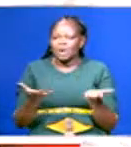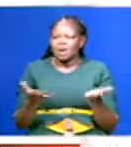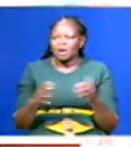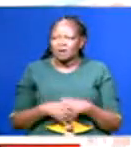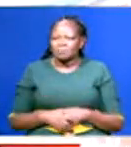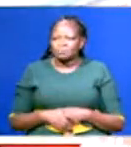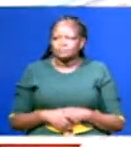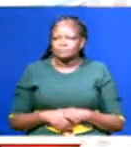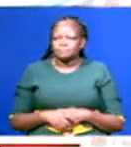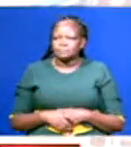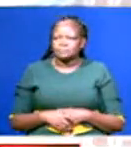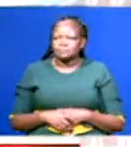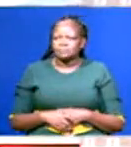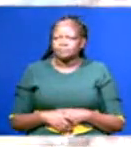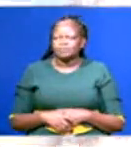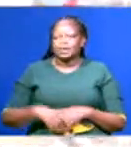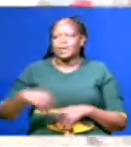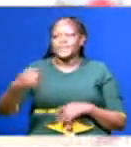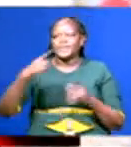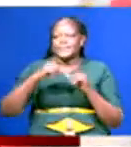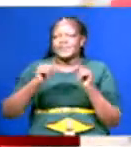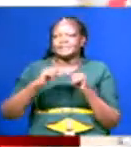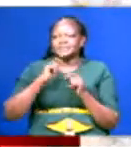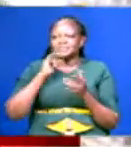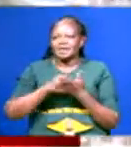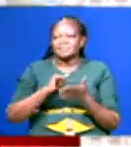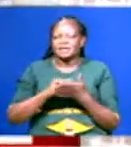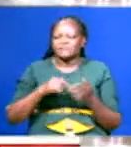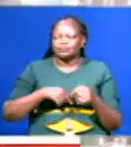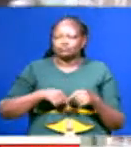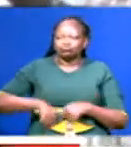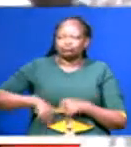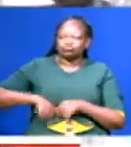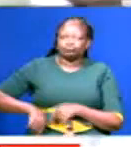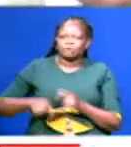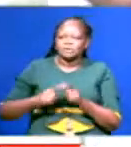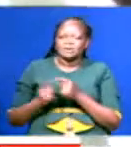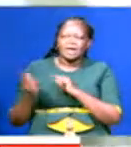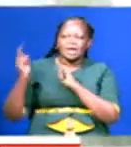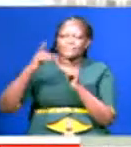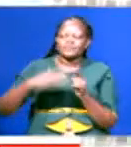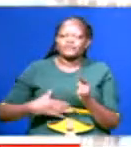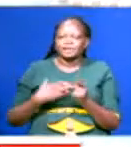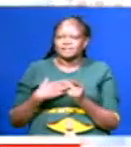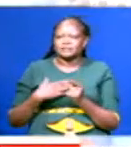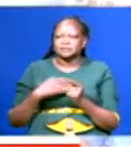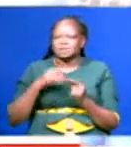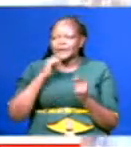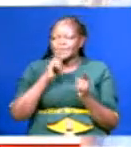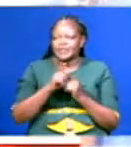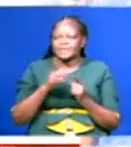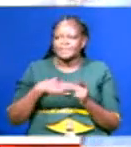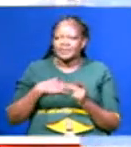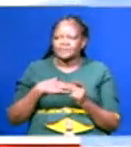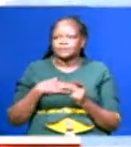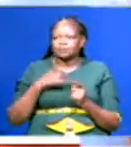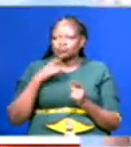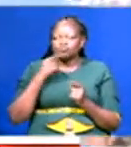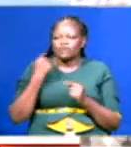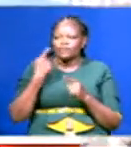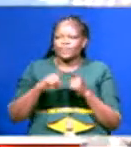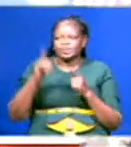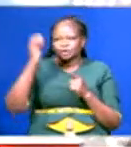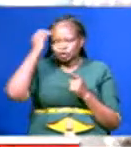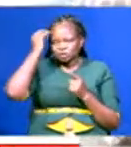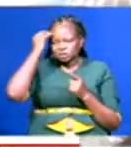got a message stating that there's a cholera outbreak. So I came to visit a brother of mine here, who is a former student.